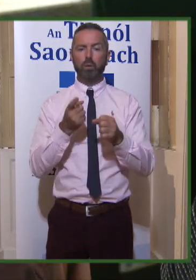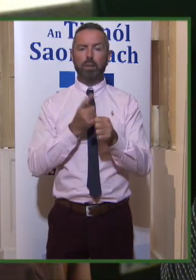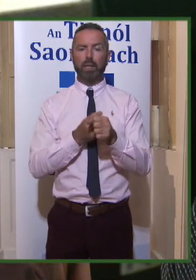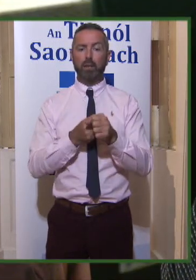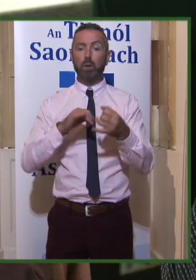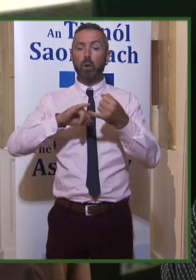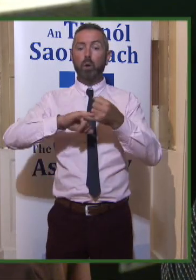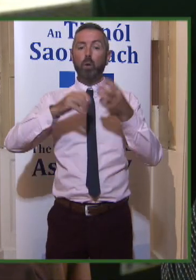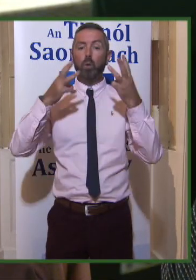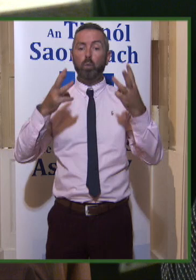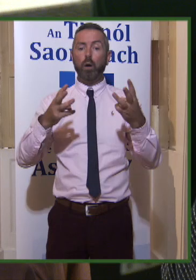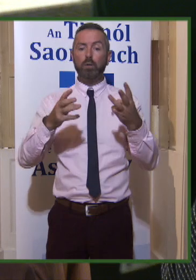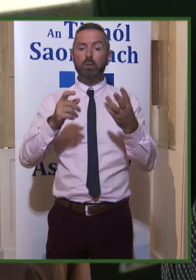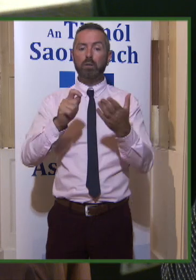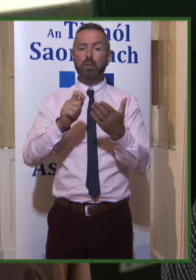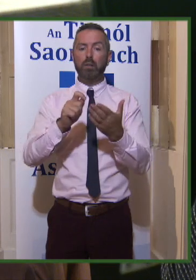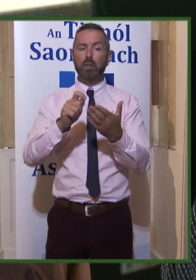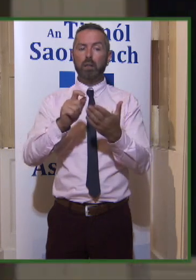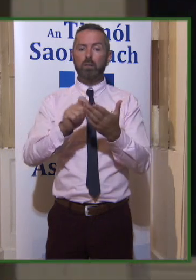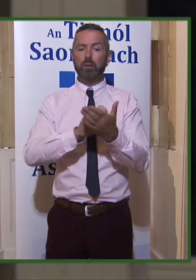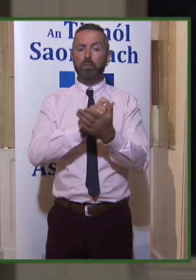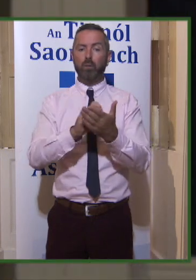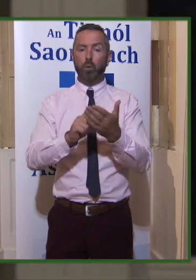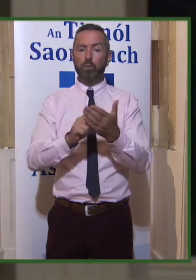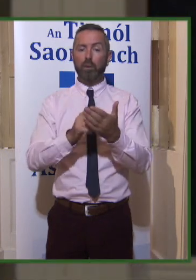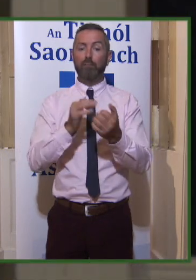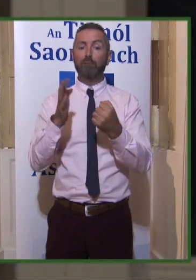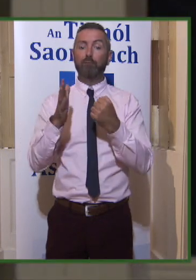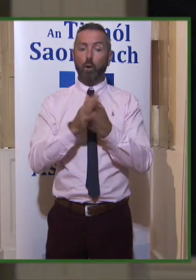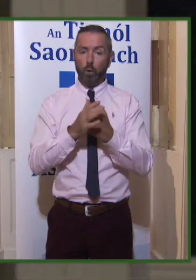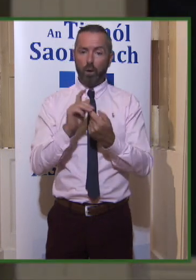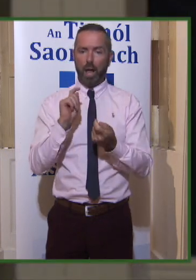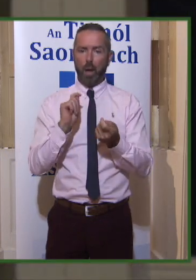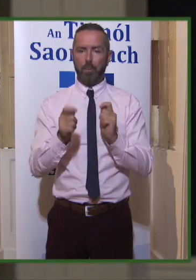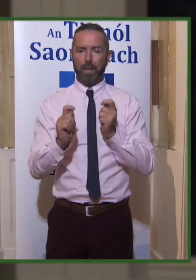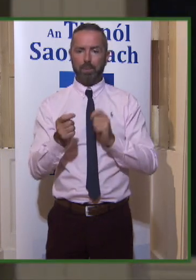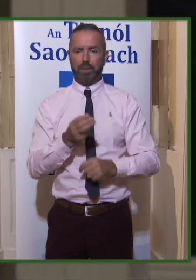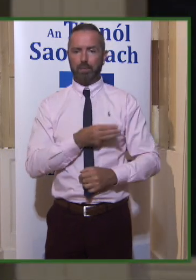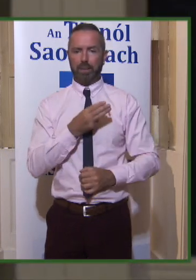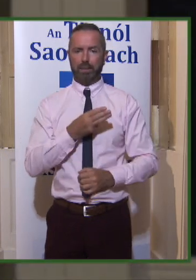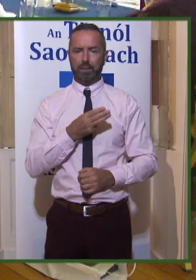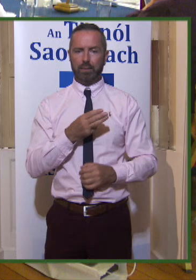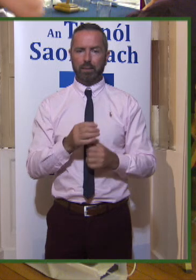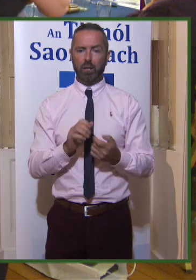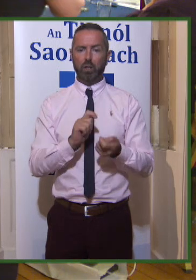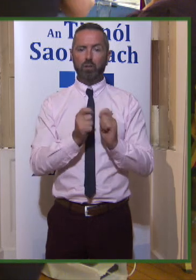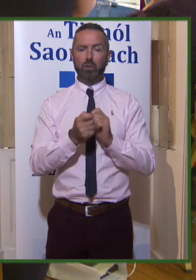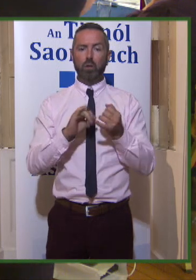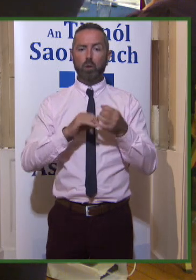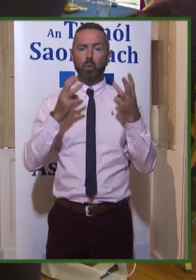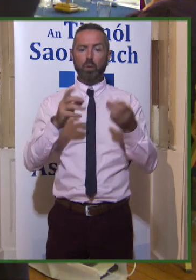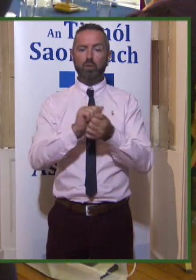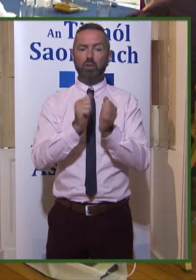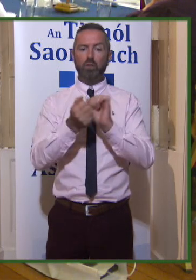Who wants to vote for the amendment? Okay, for the amendment. But the amendment reads, should councillors have the